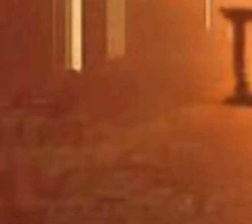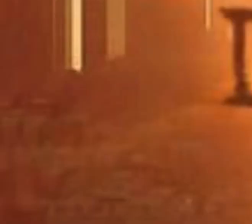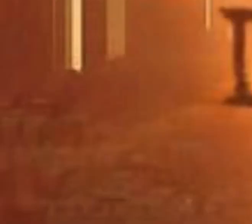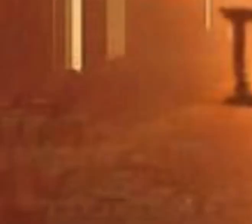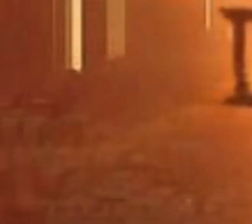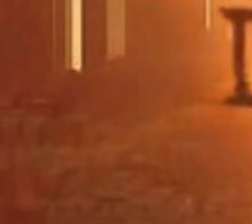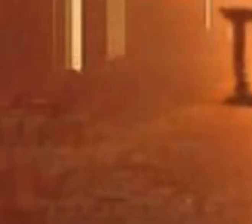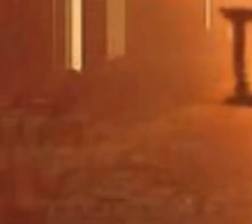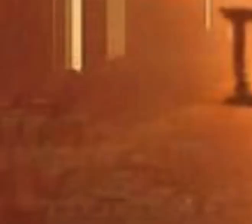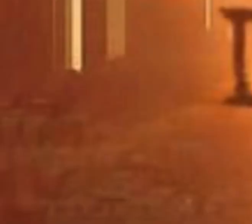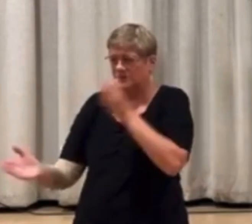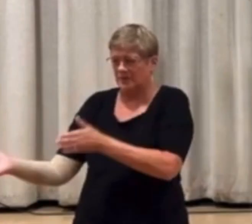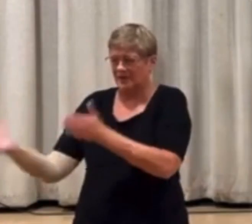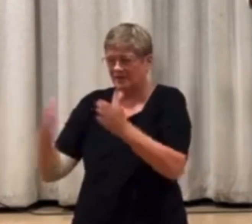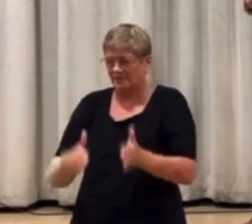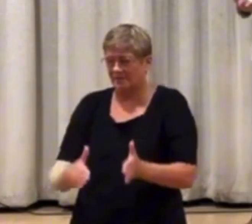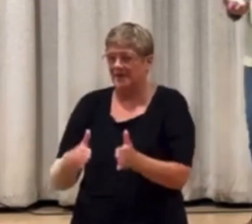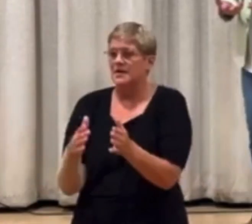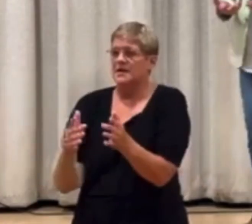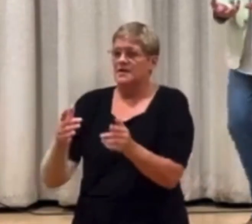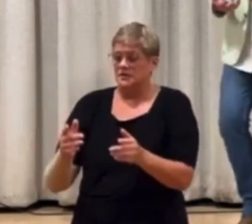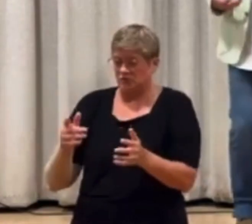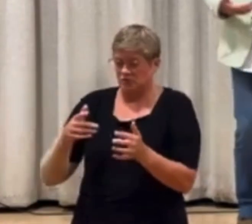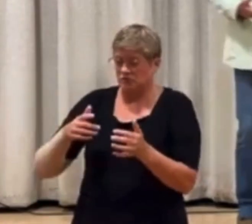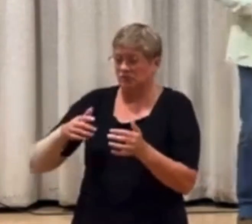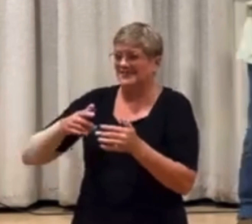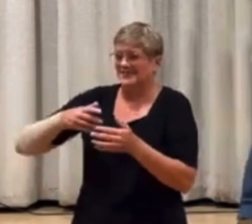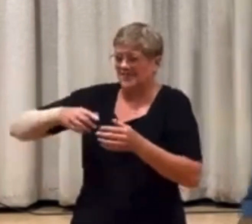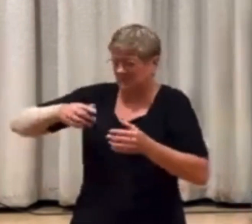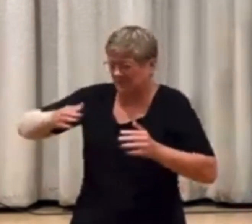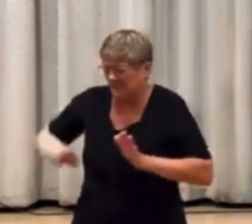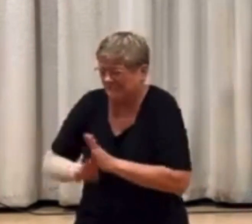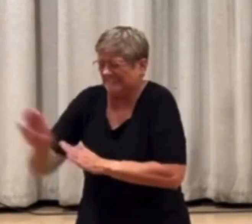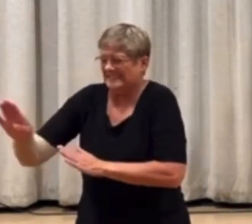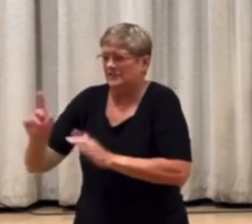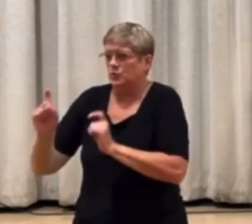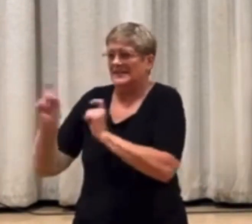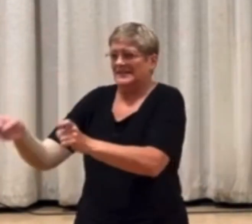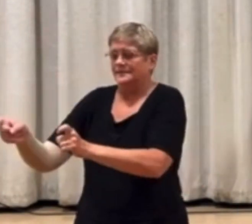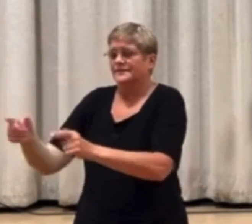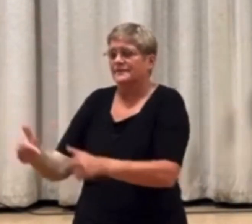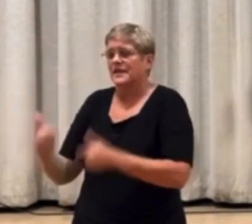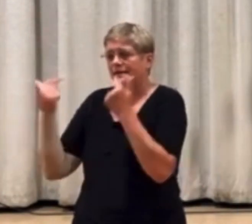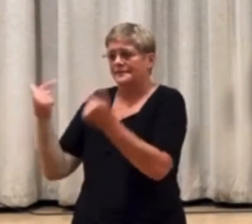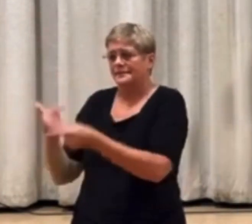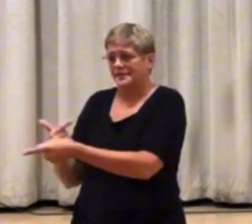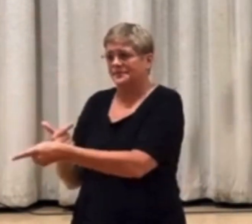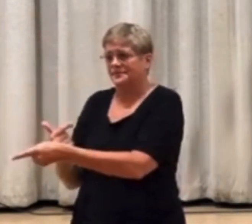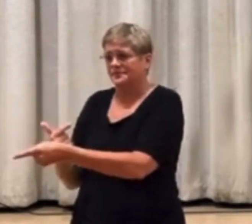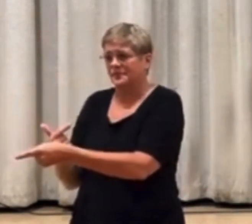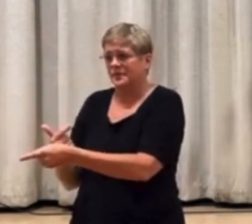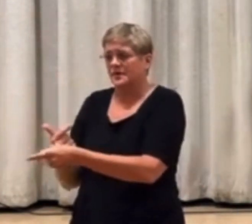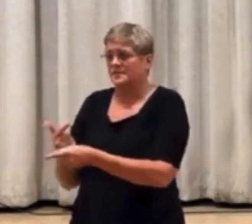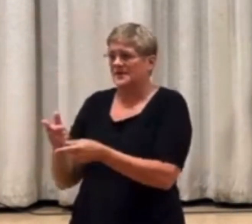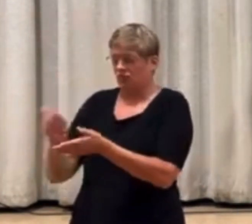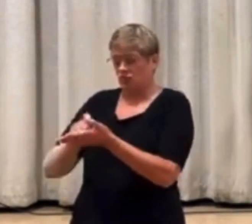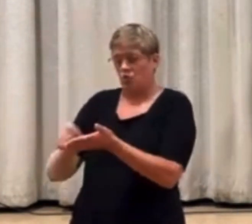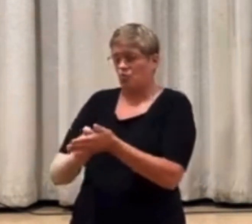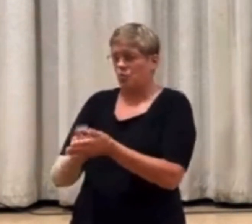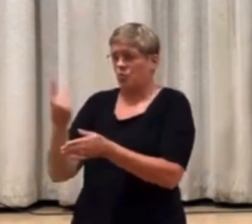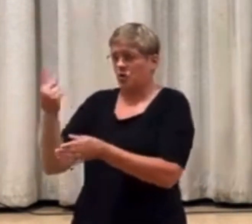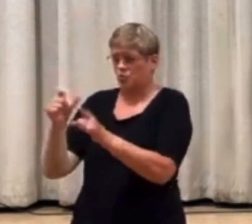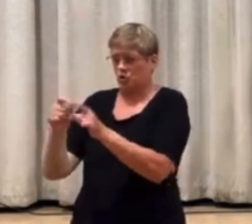is where we get the word pyro. Okay? So really what the word says, it's one full word that